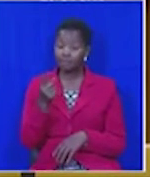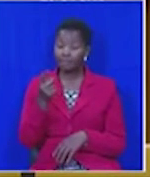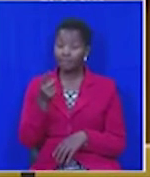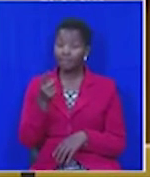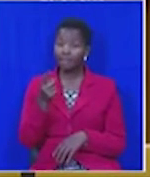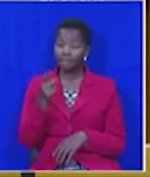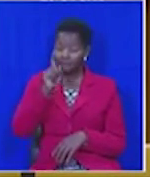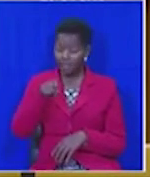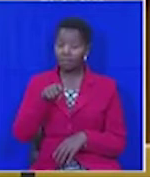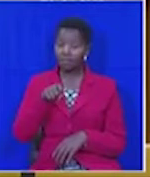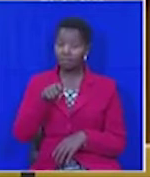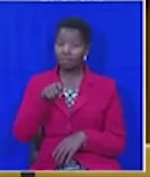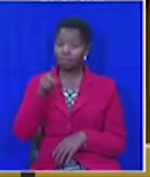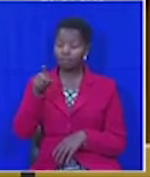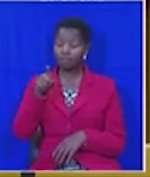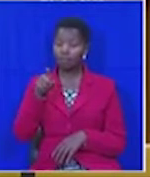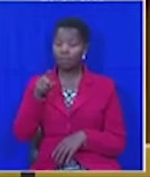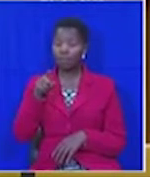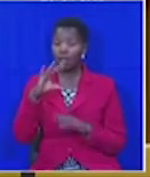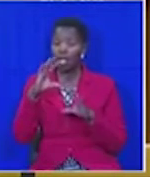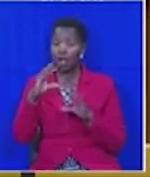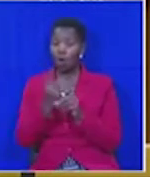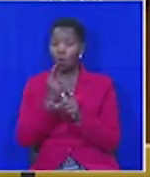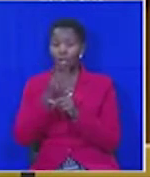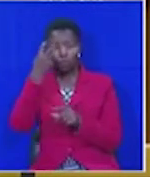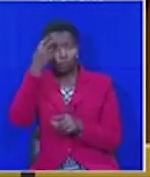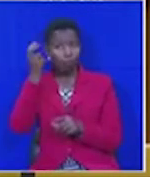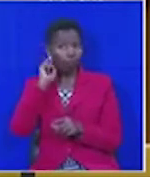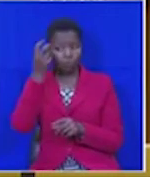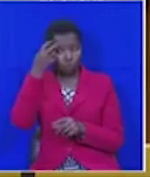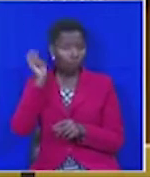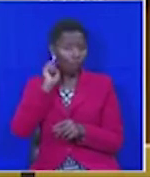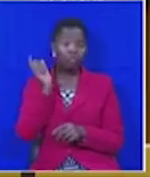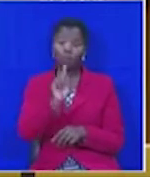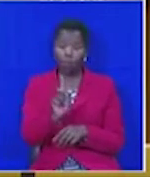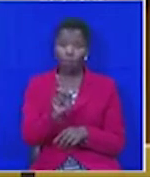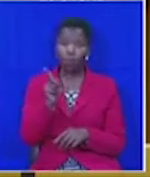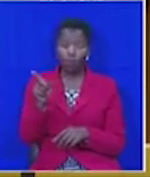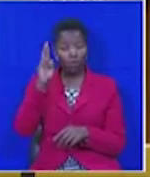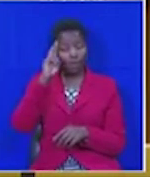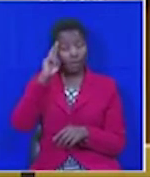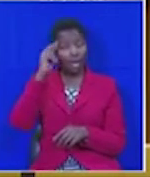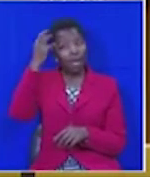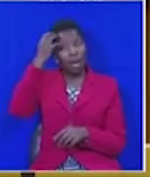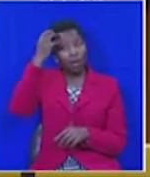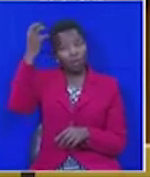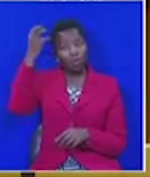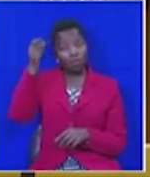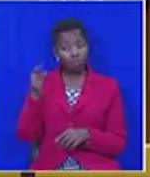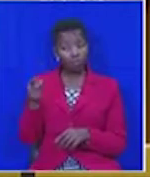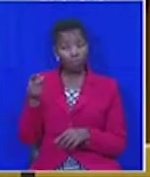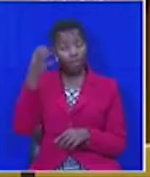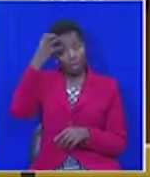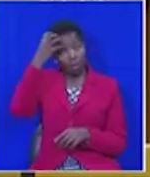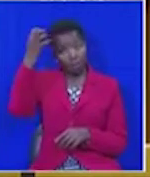realistic. Hypocrisy will not help us. Because as a black person, I know, Professor Msimang, even if you as a